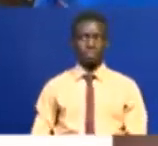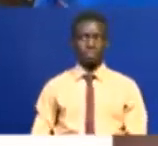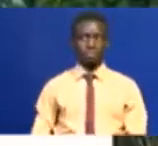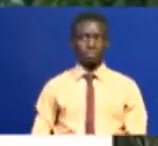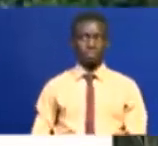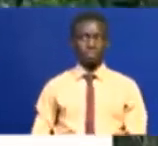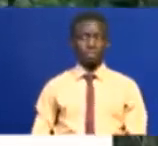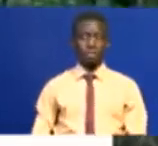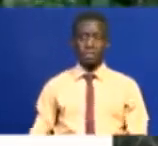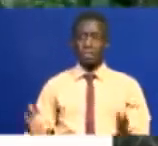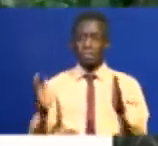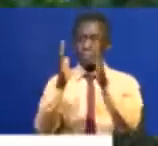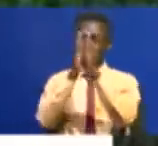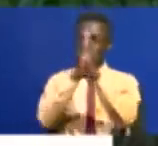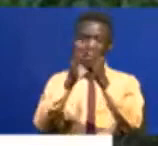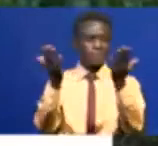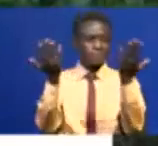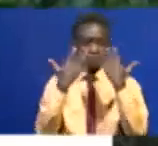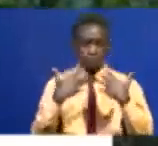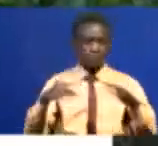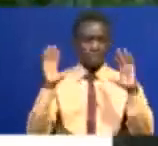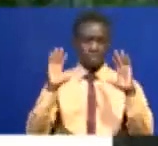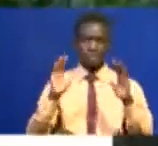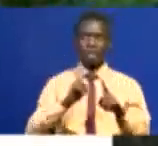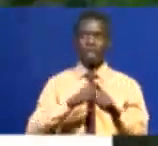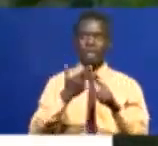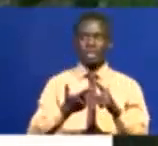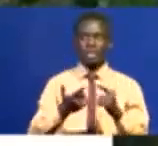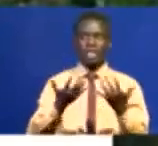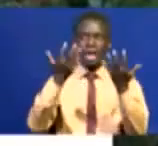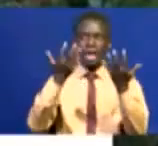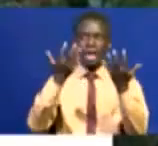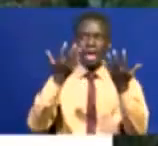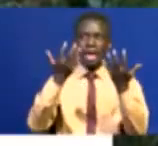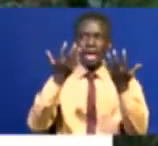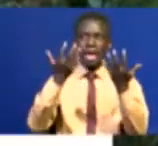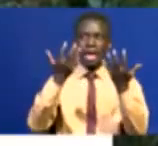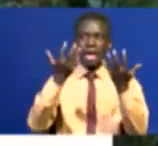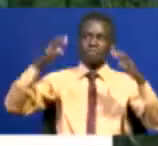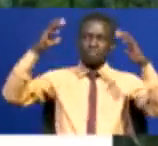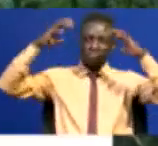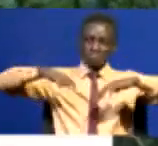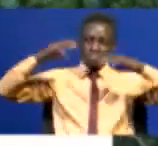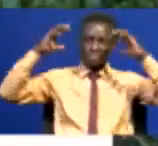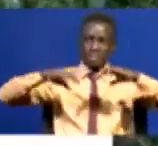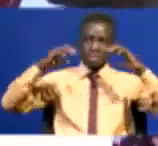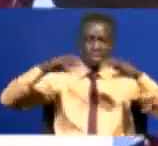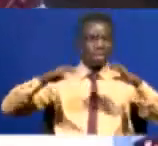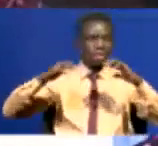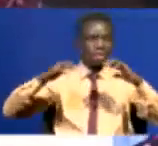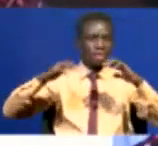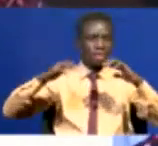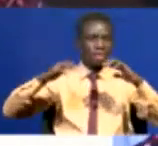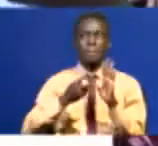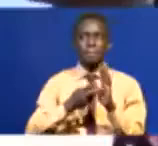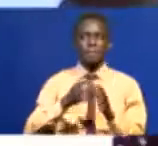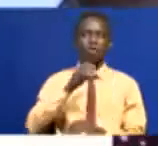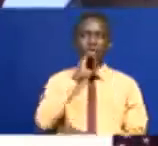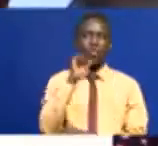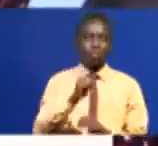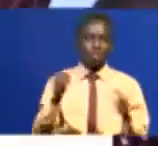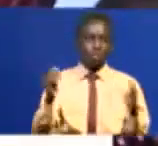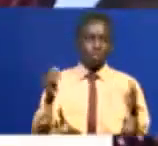As soon as the prayers are concluded, a heavy downpour is witnessed, a sign that the ancestors are pleased with the